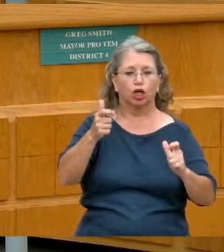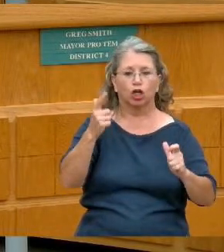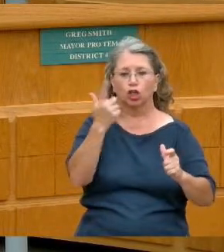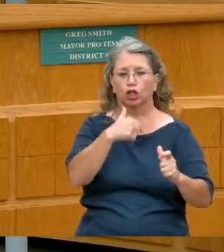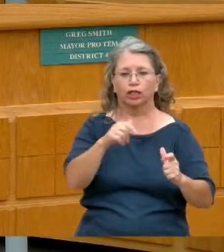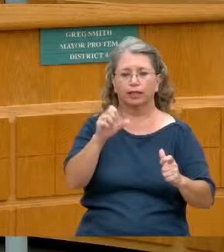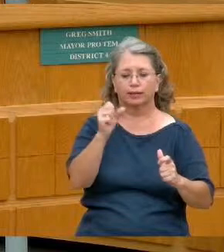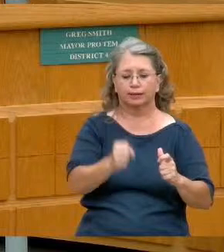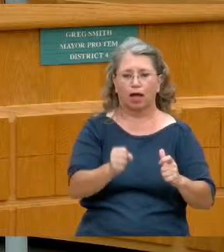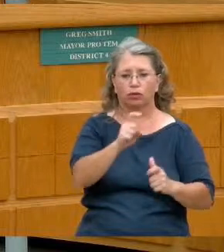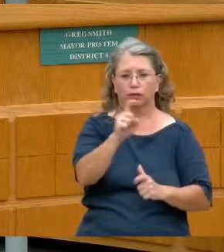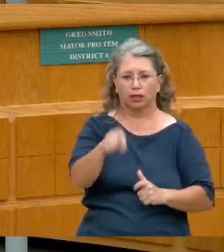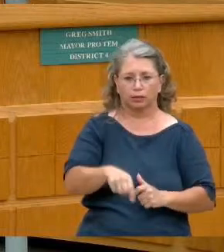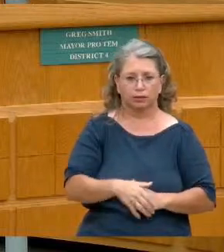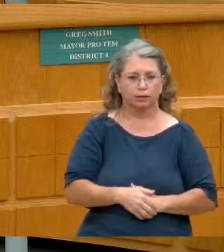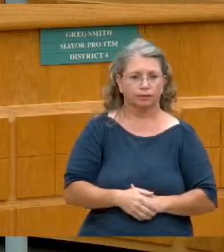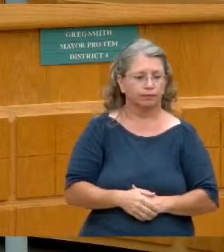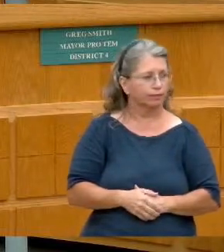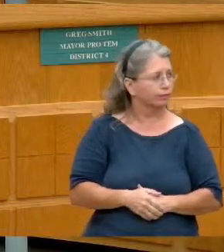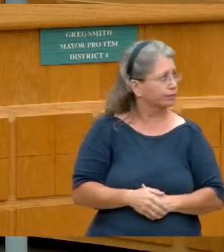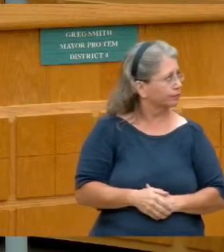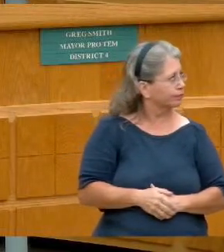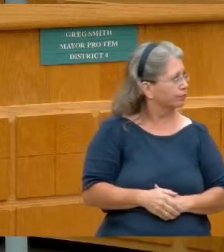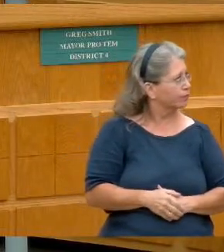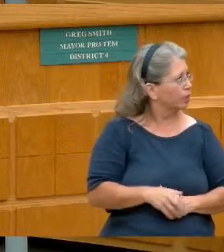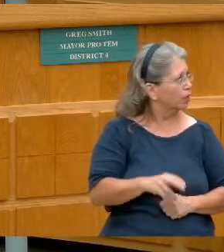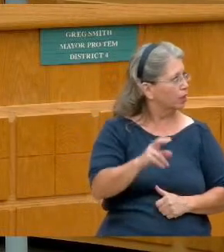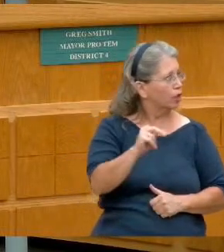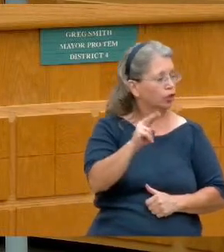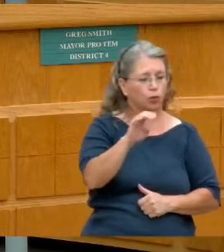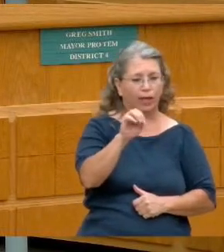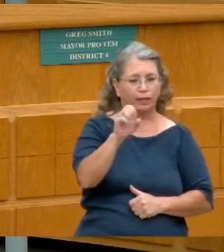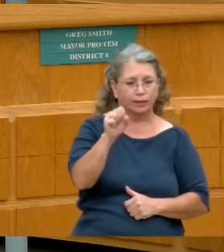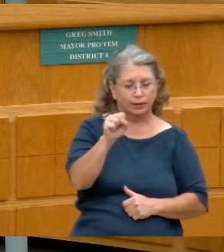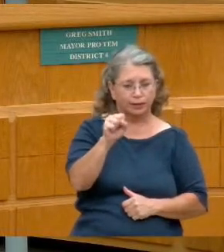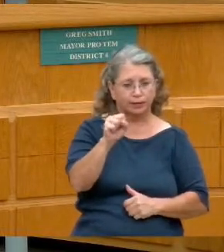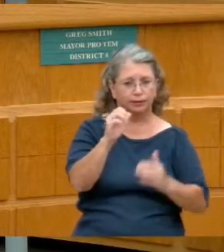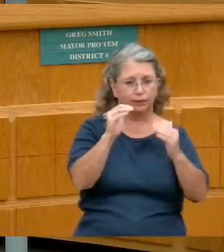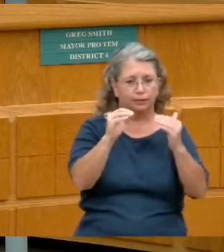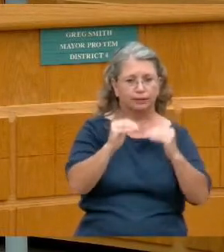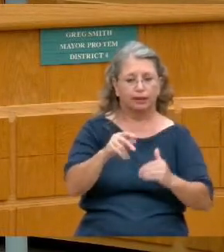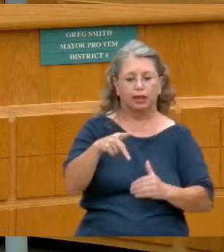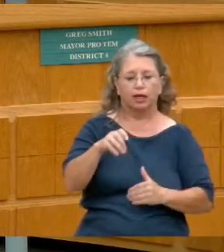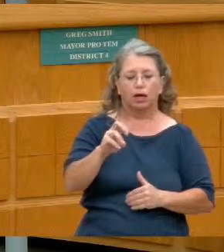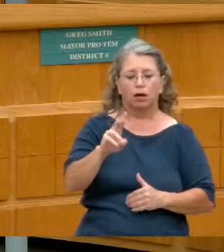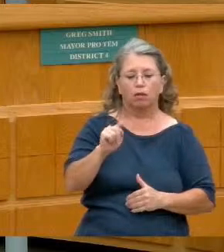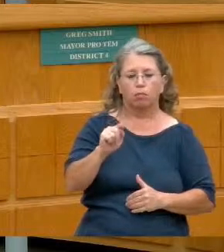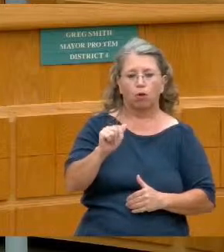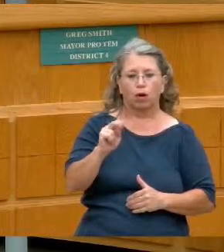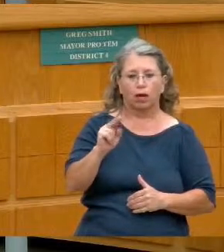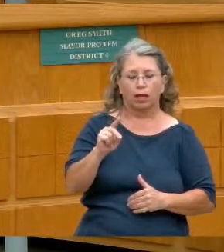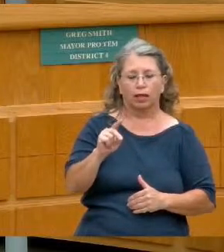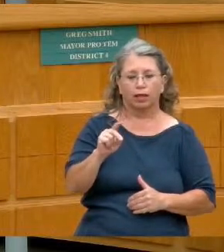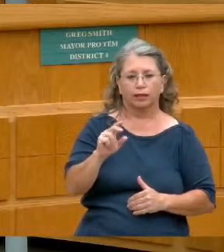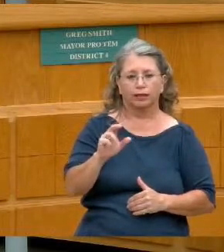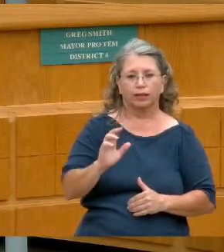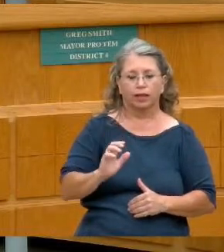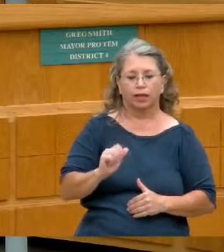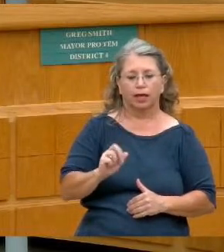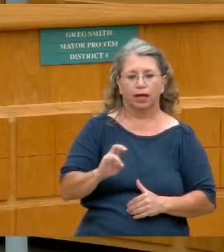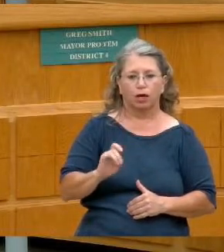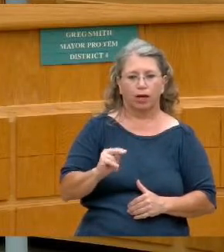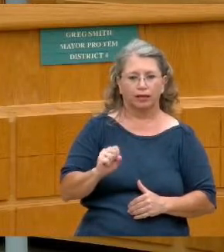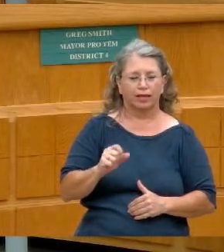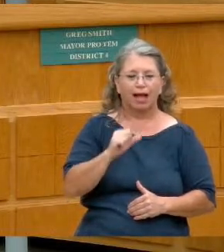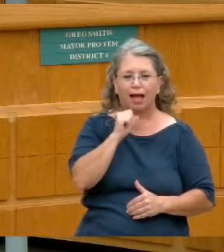same type of graph. Now we have Nueces right here, Portland and Aransas. It's not just those cities, but I'm